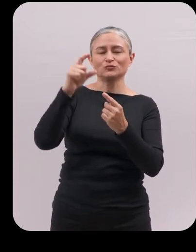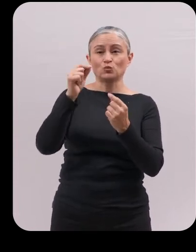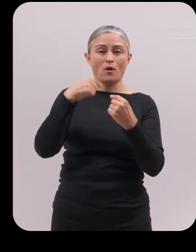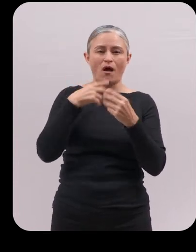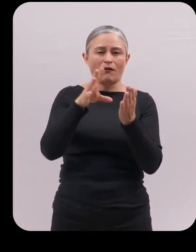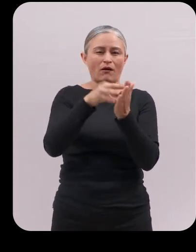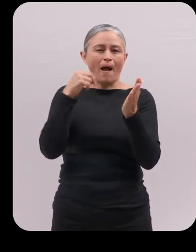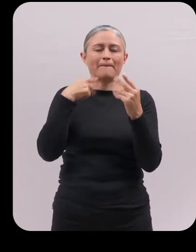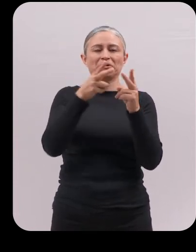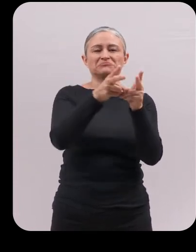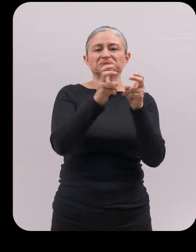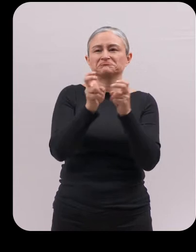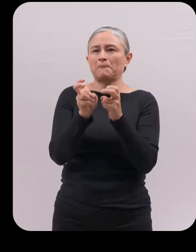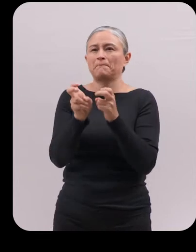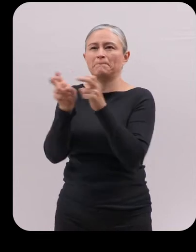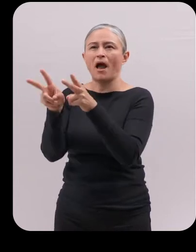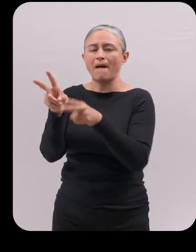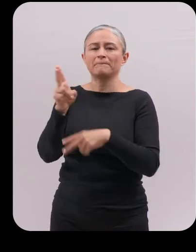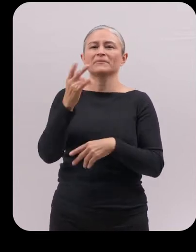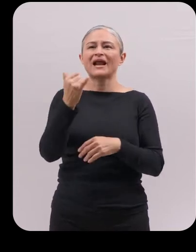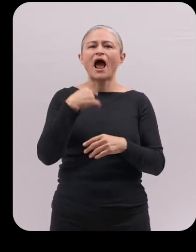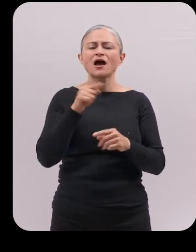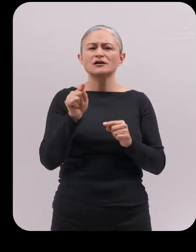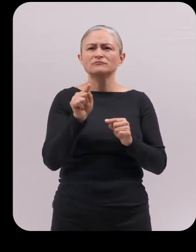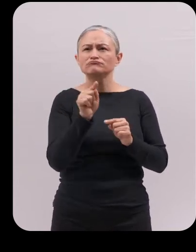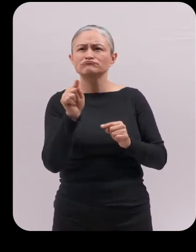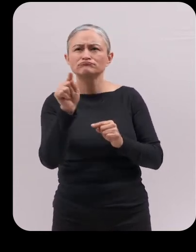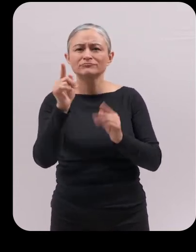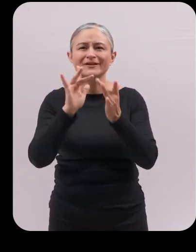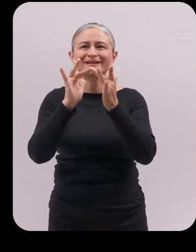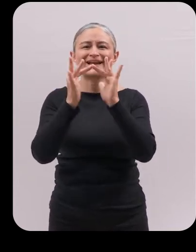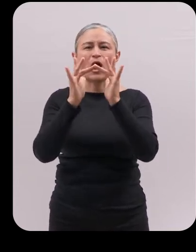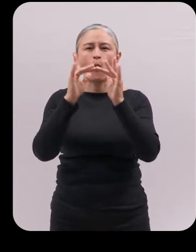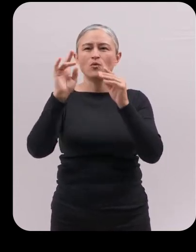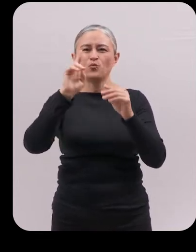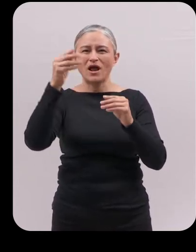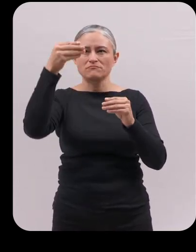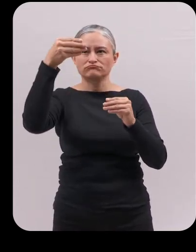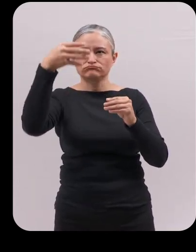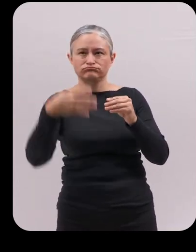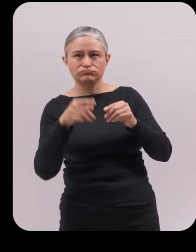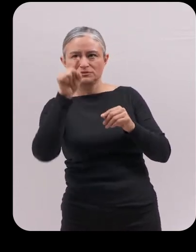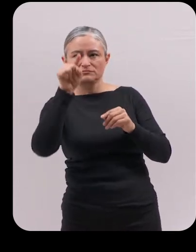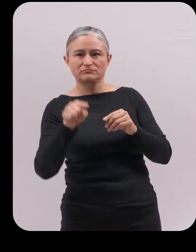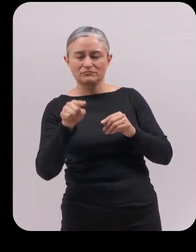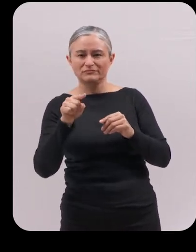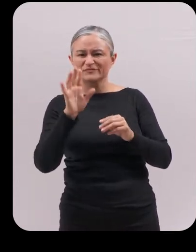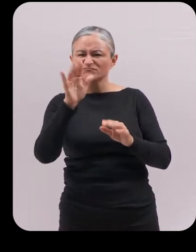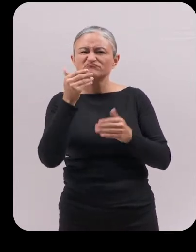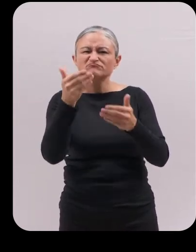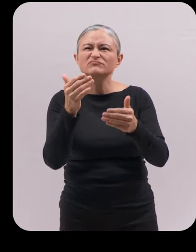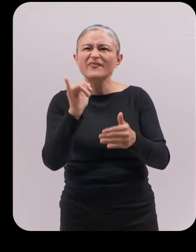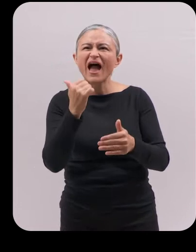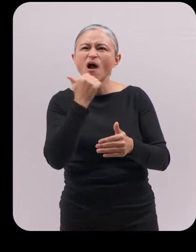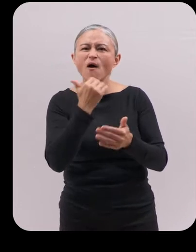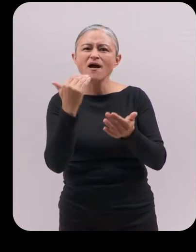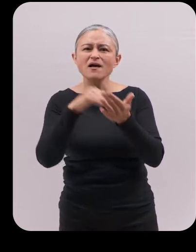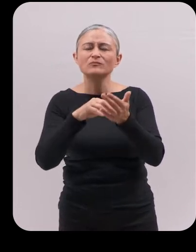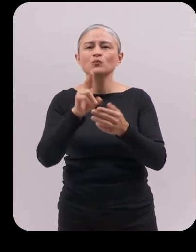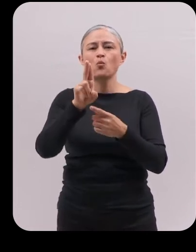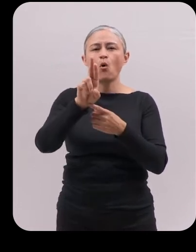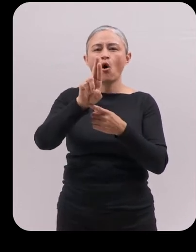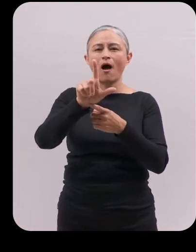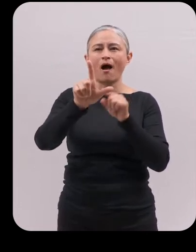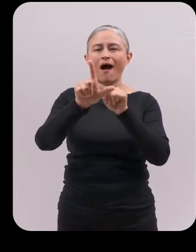me, and I'm going to navigate over to the network panel and reproduce the error. Here's the URL that's causing the problem. So I'm going to click on